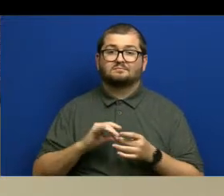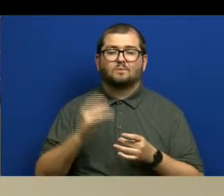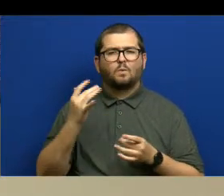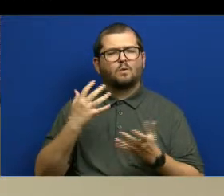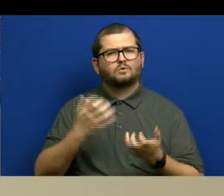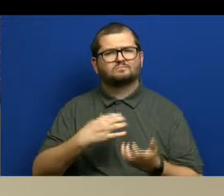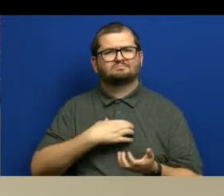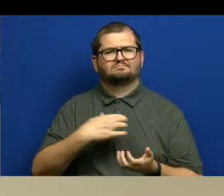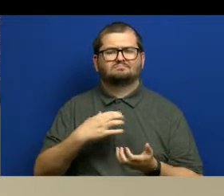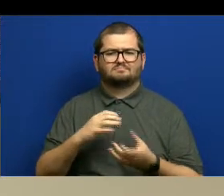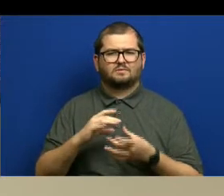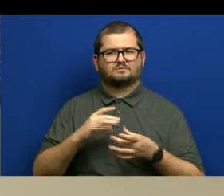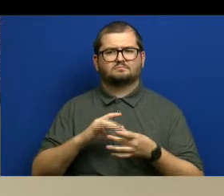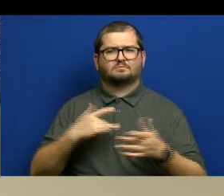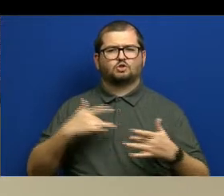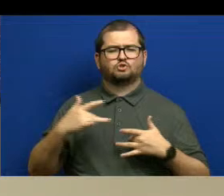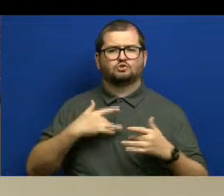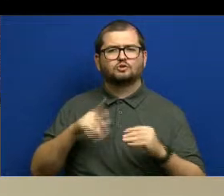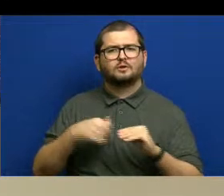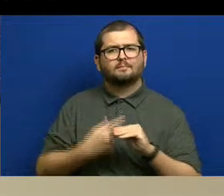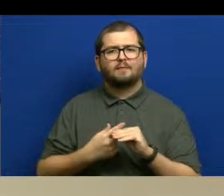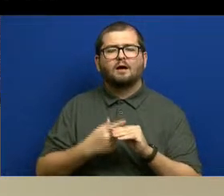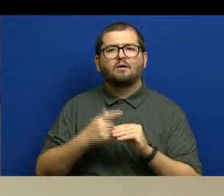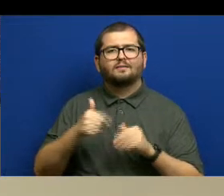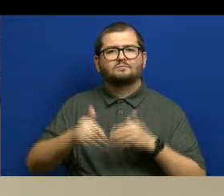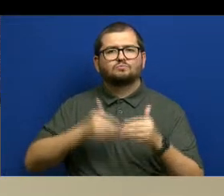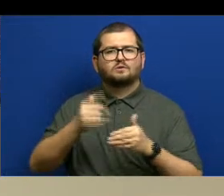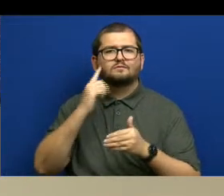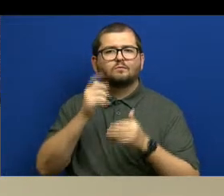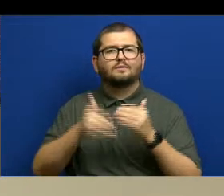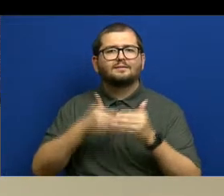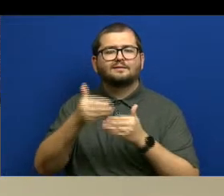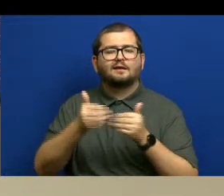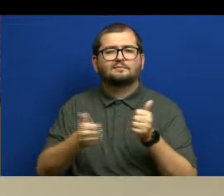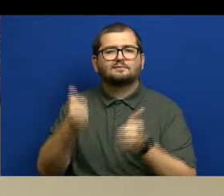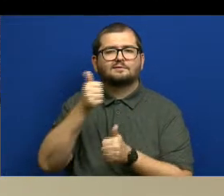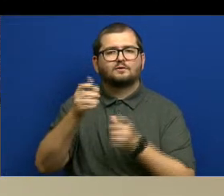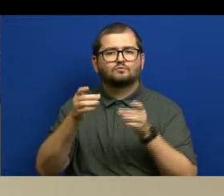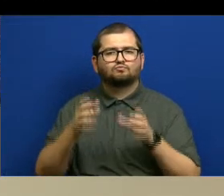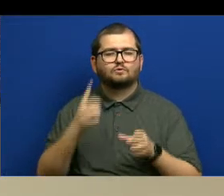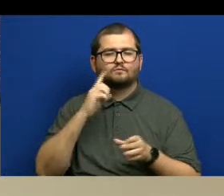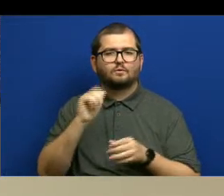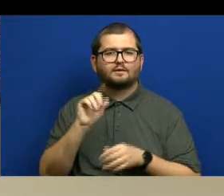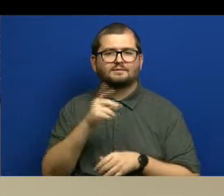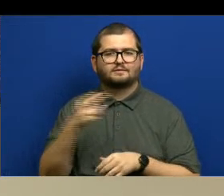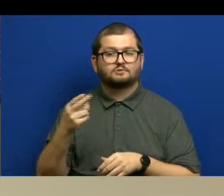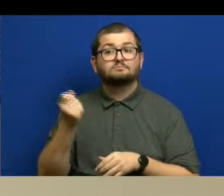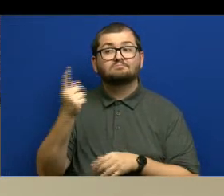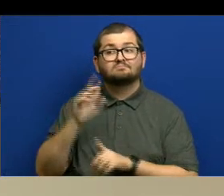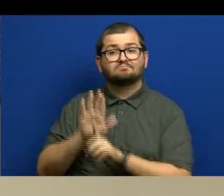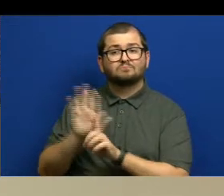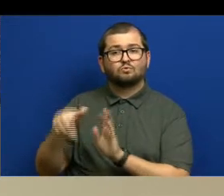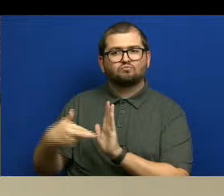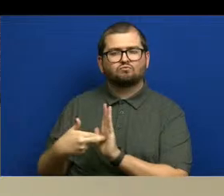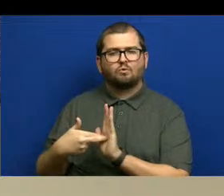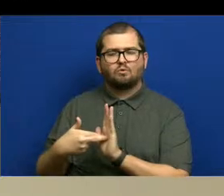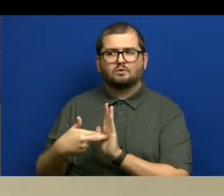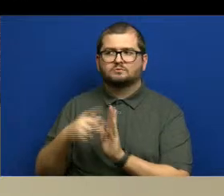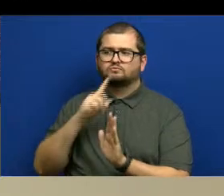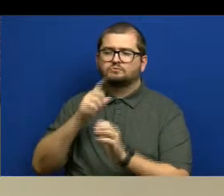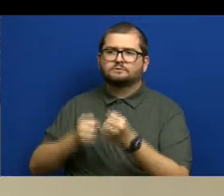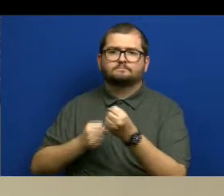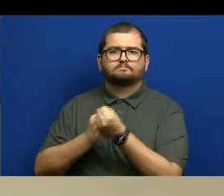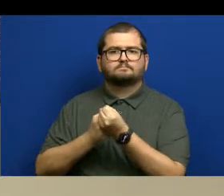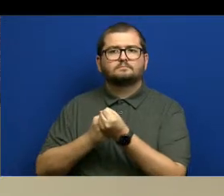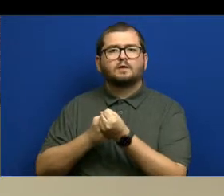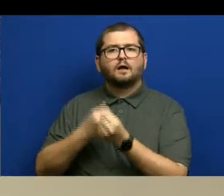regarding the selection process for the next executive director of ACDHH. Given ACDHH's role as a cornerstone of advocacy